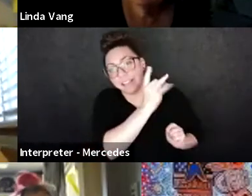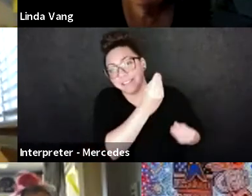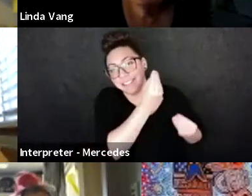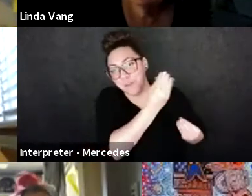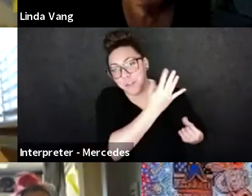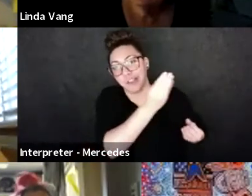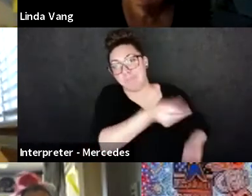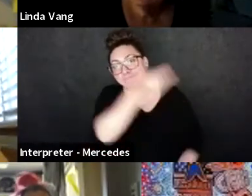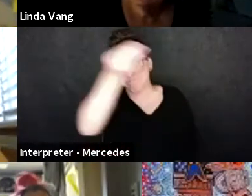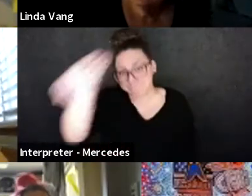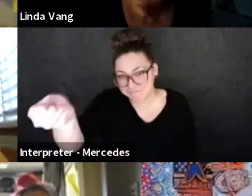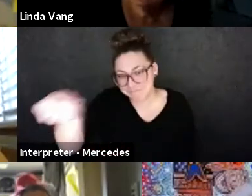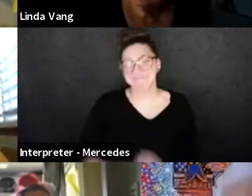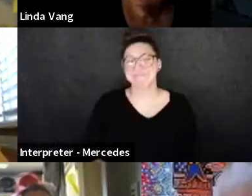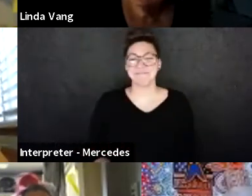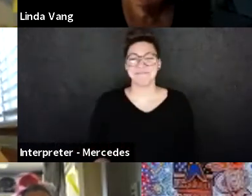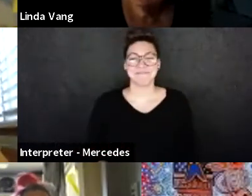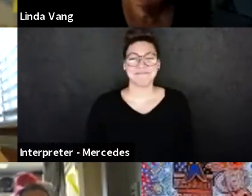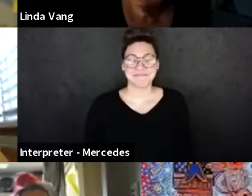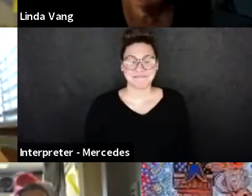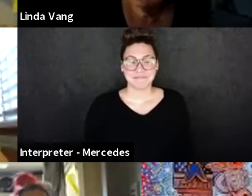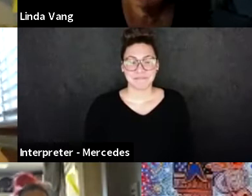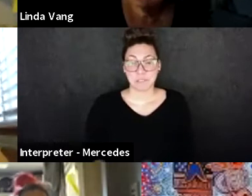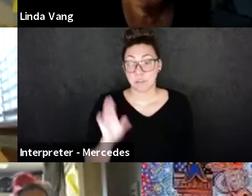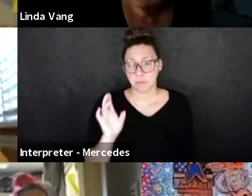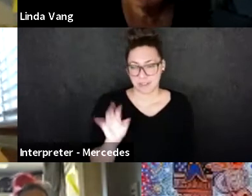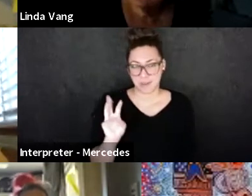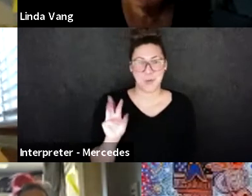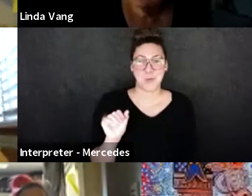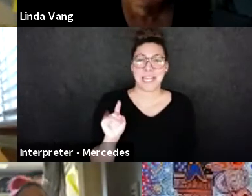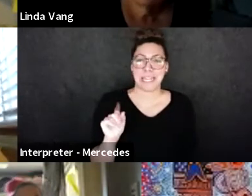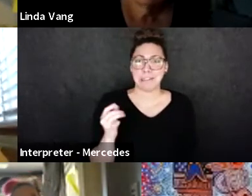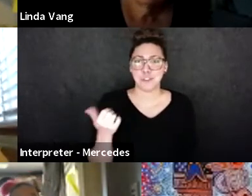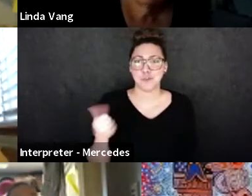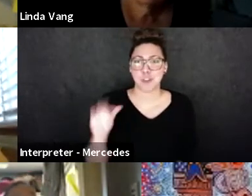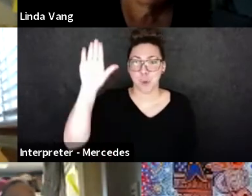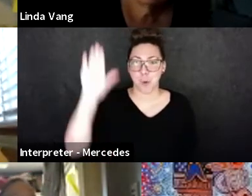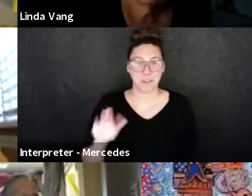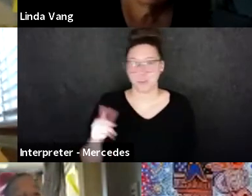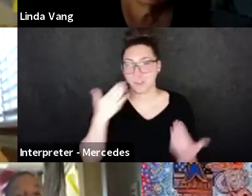Okay, so with that, I am, Juanita's trying to lower her hand.